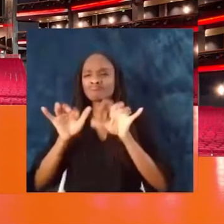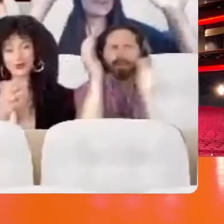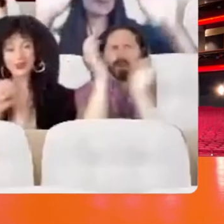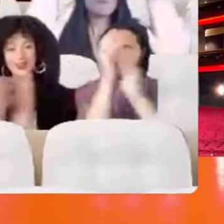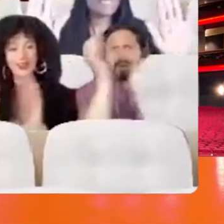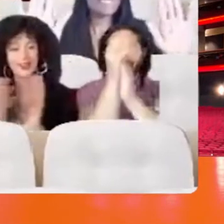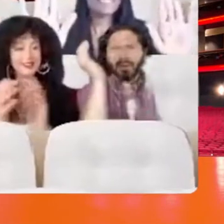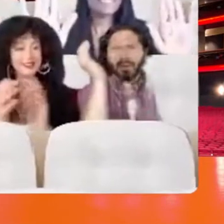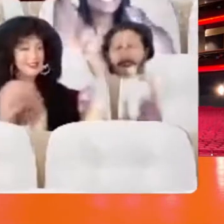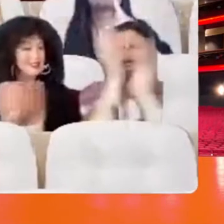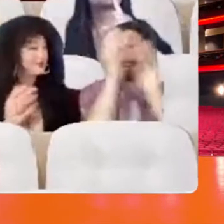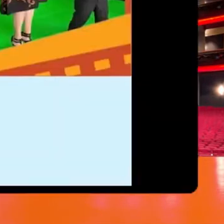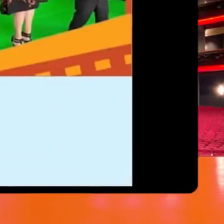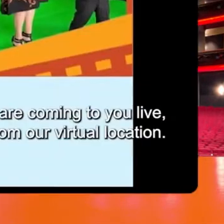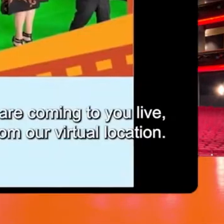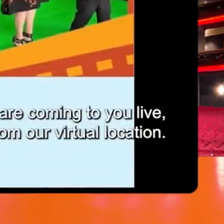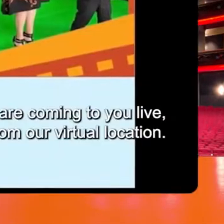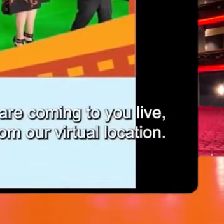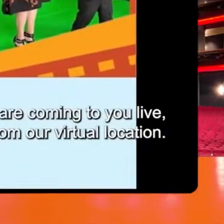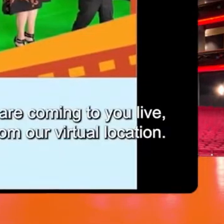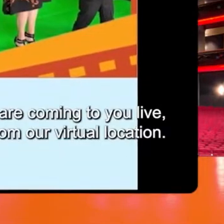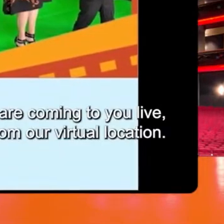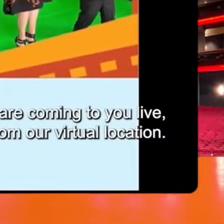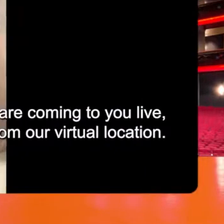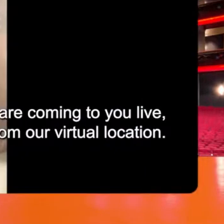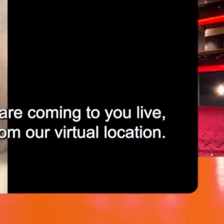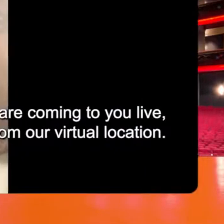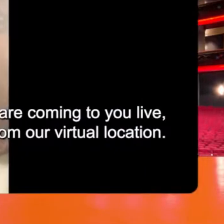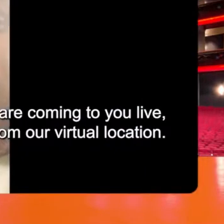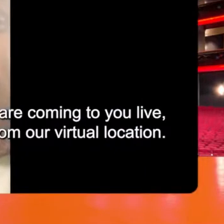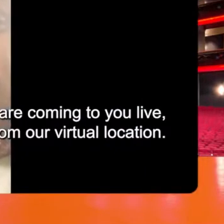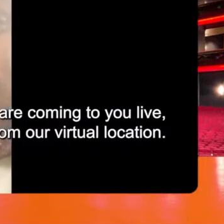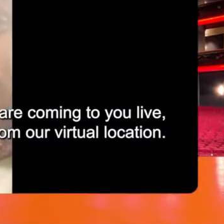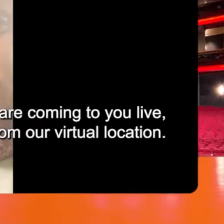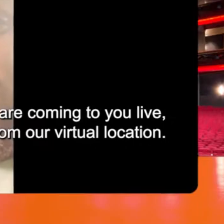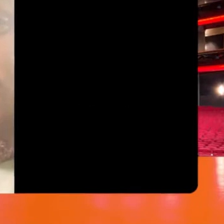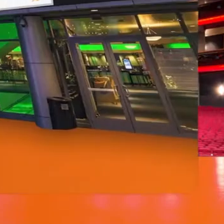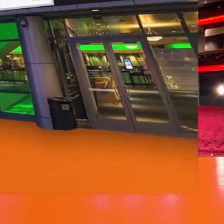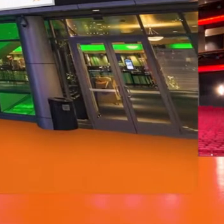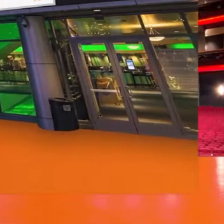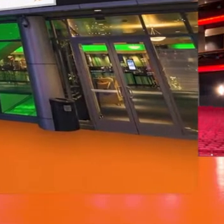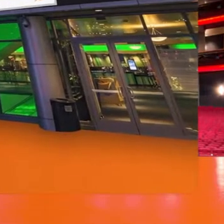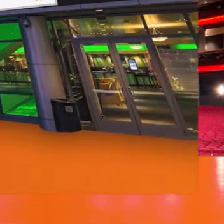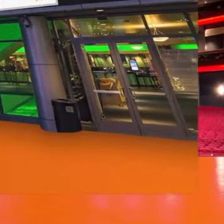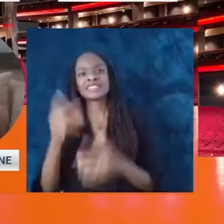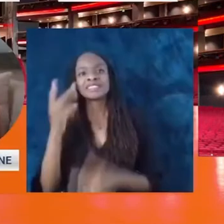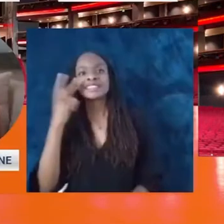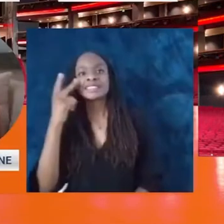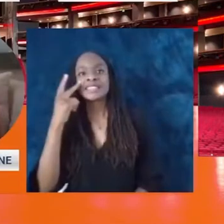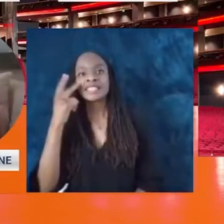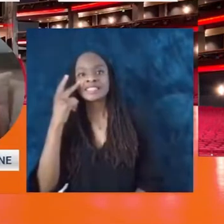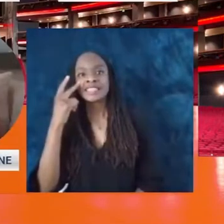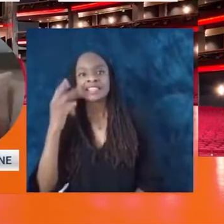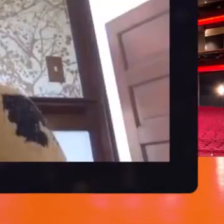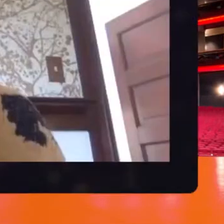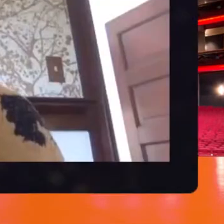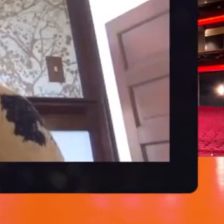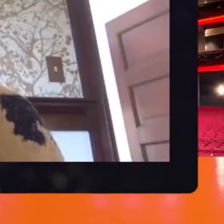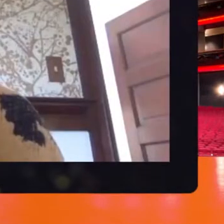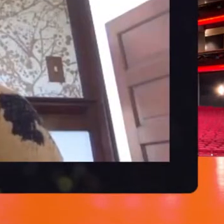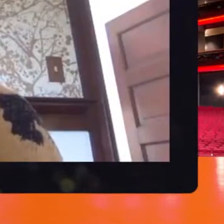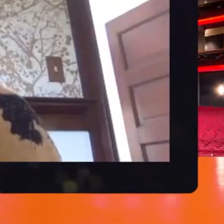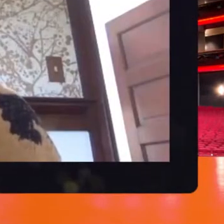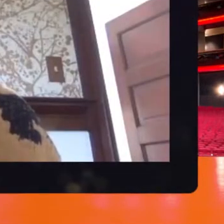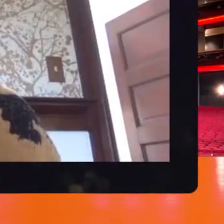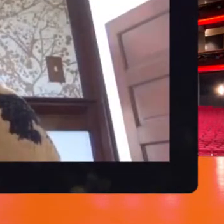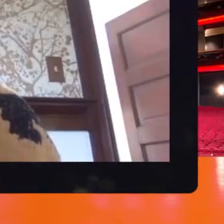these awards? We are coming to you live from our virtual location, the Microsoft Theater. Kabam! Look at that. It was just